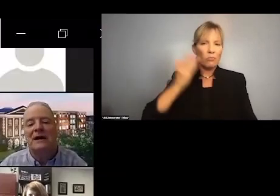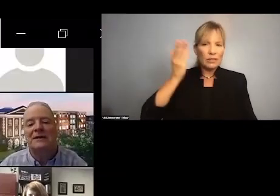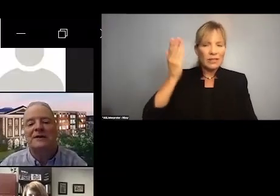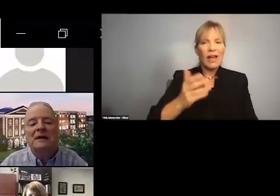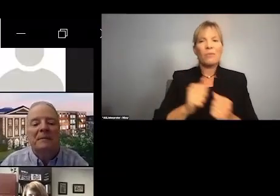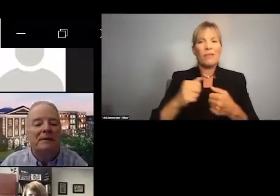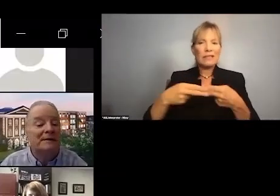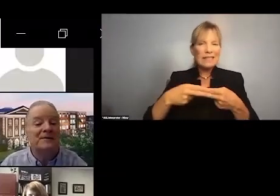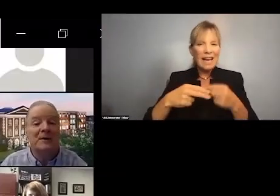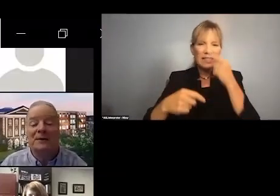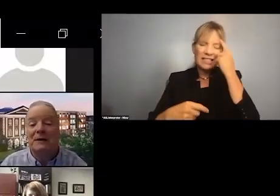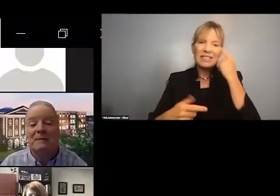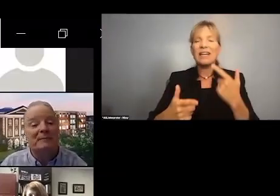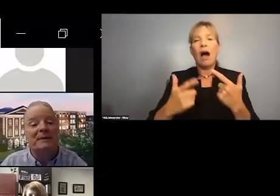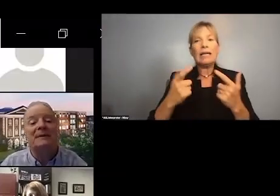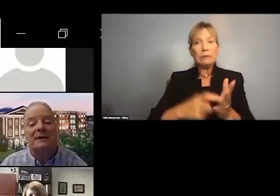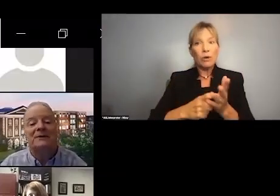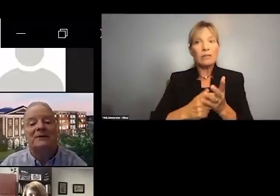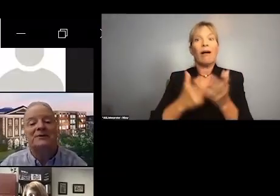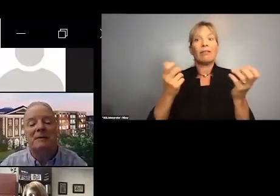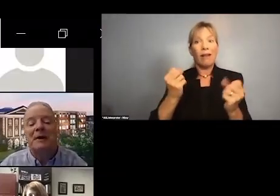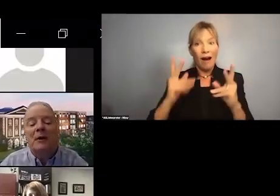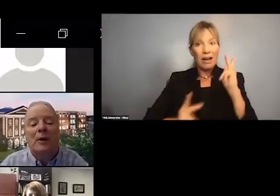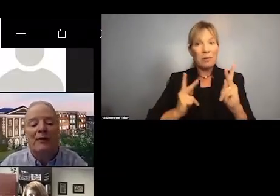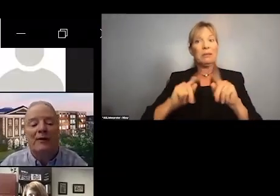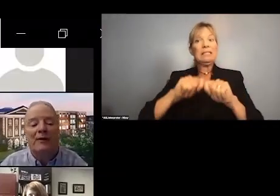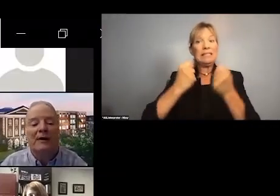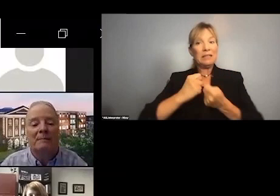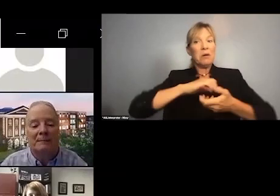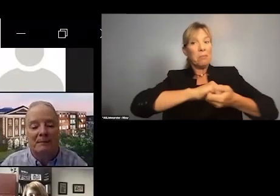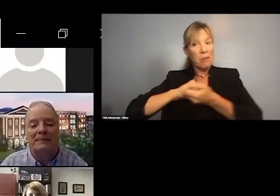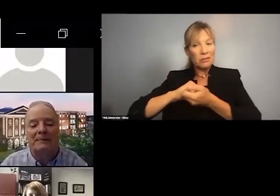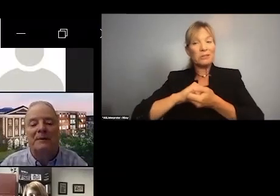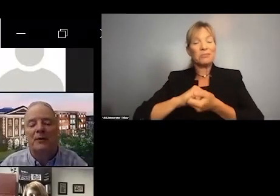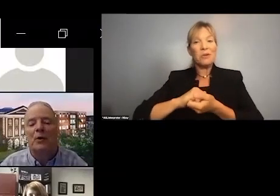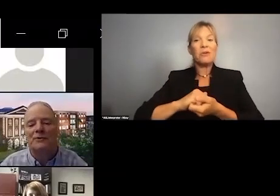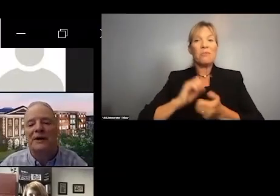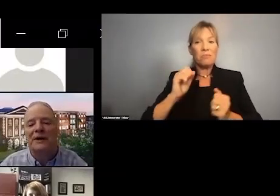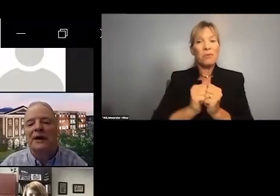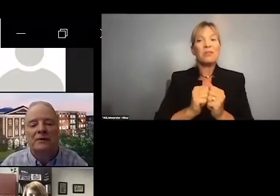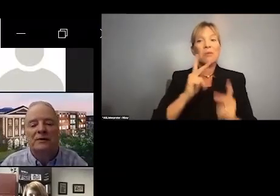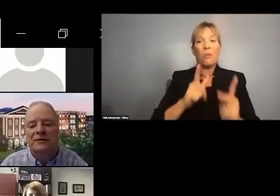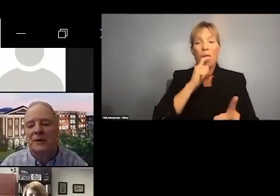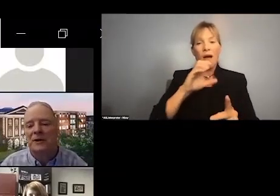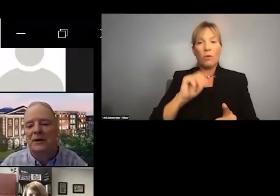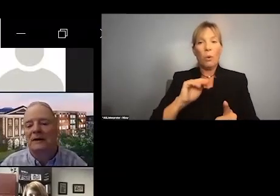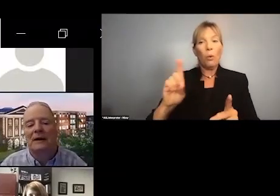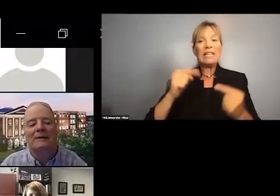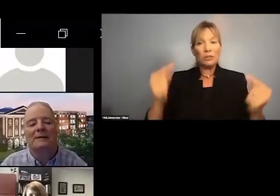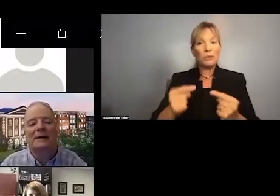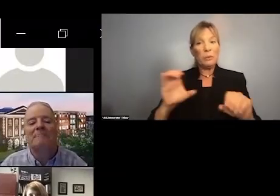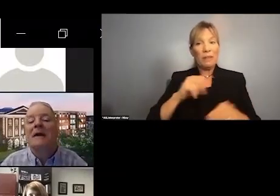with the slides. But it takes a whole team of people in partnership with people with cord injury to do this